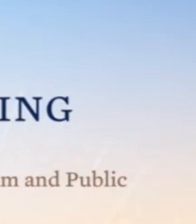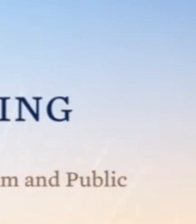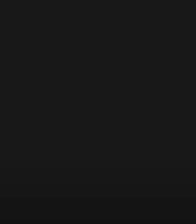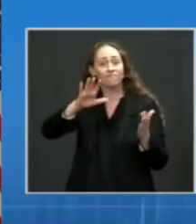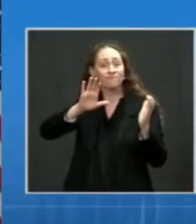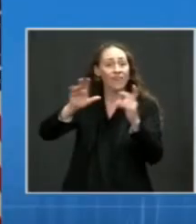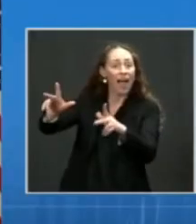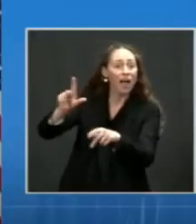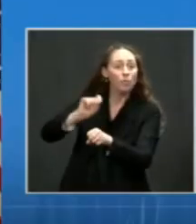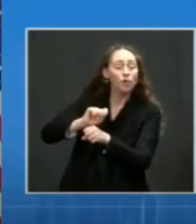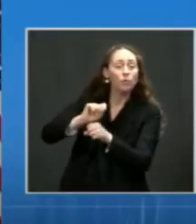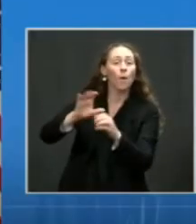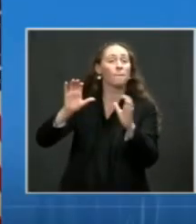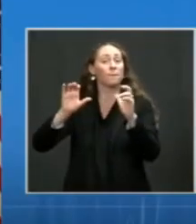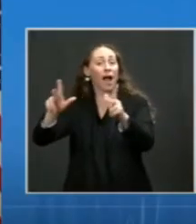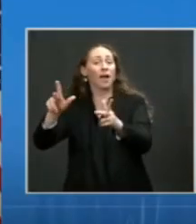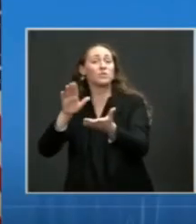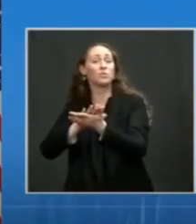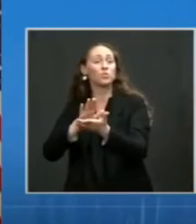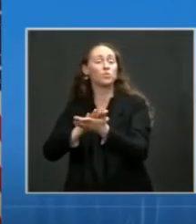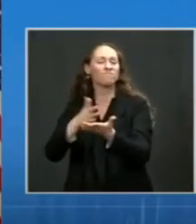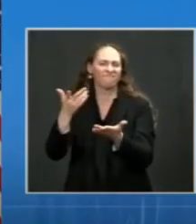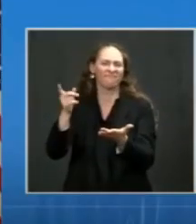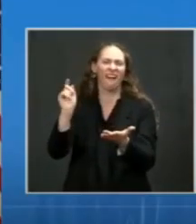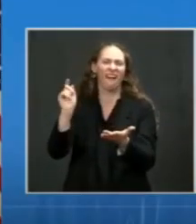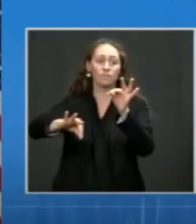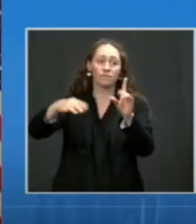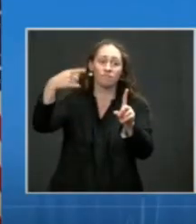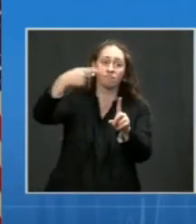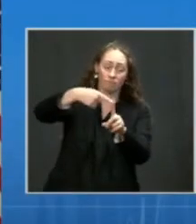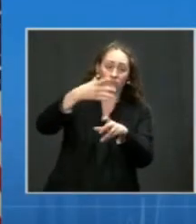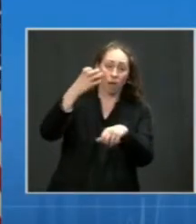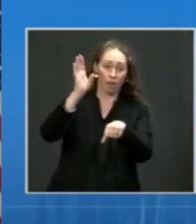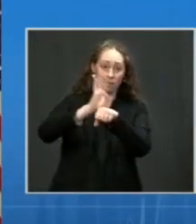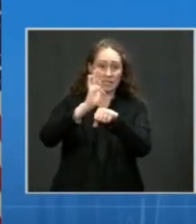very, very good. And I think that very important briefing here. I'm glad that it was done.